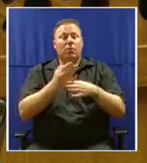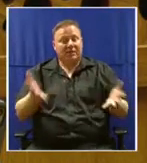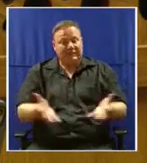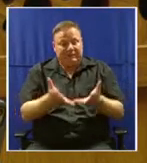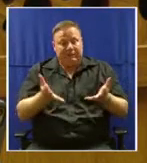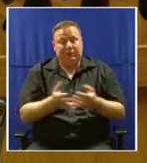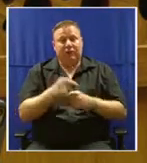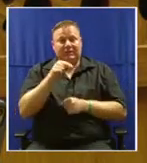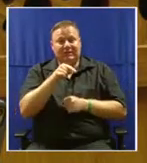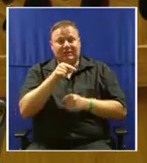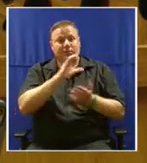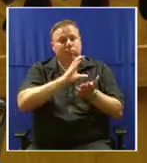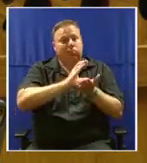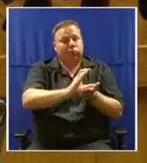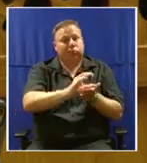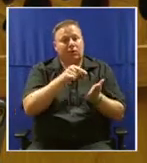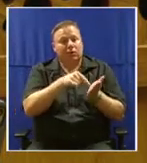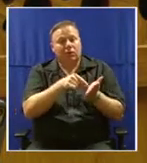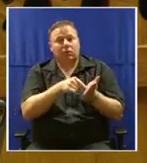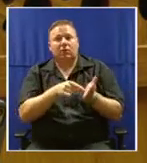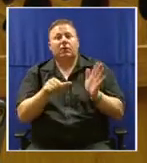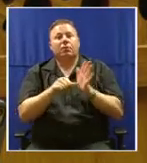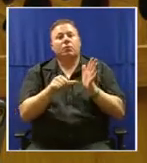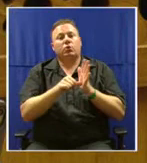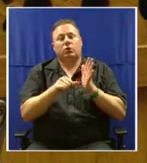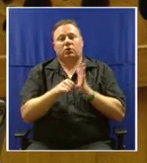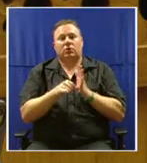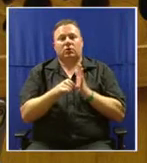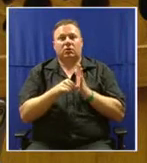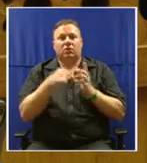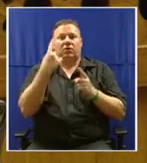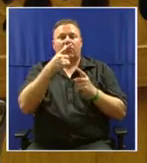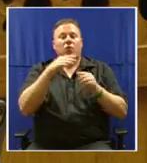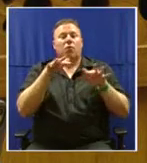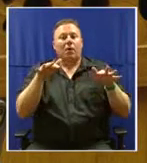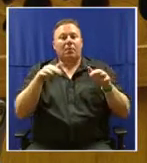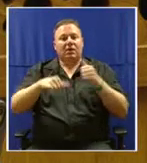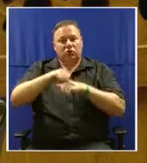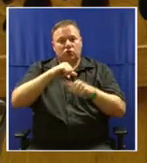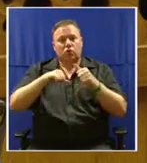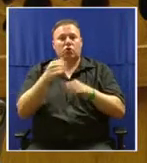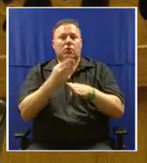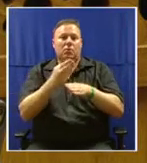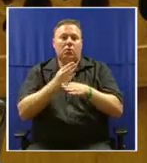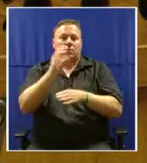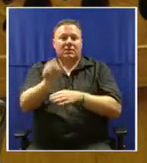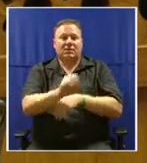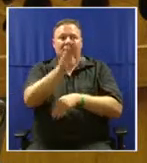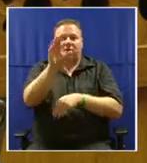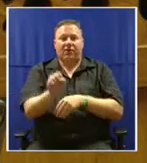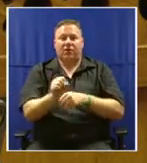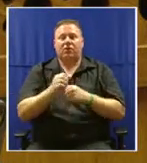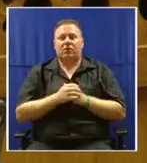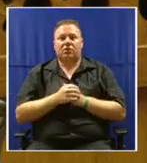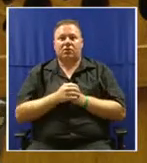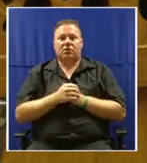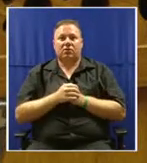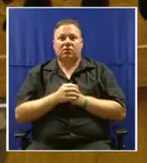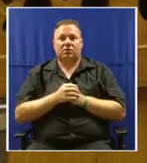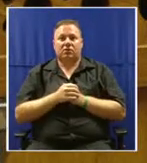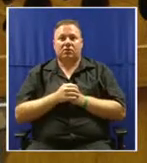significant expansions of public and social employment in South Africa's history. By the end